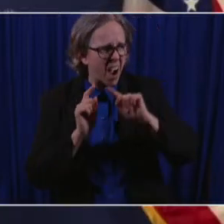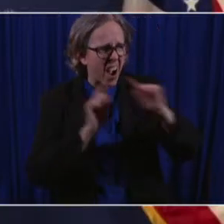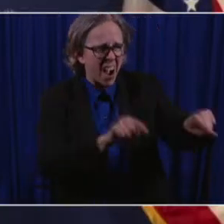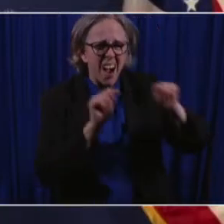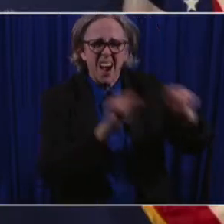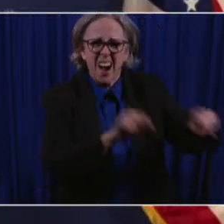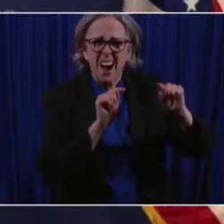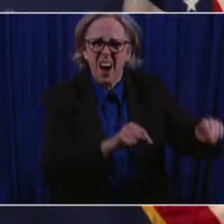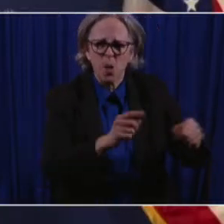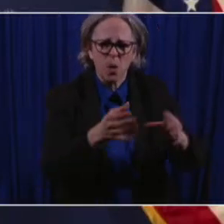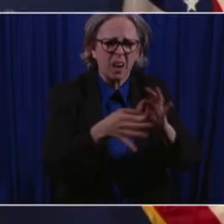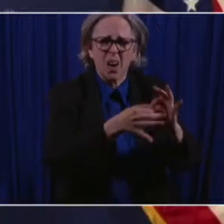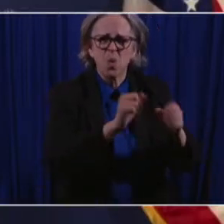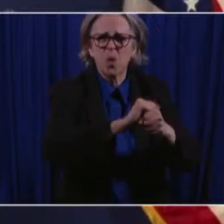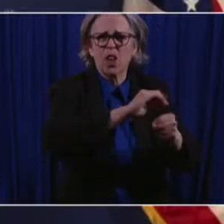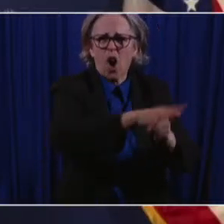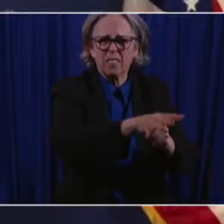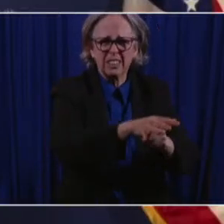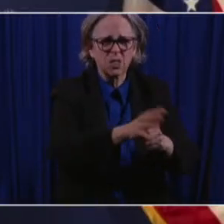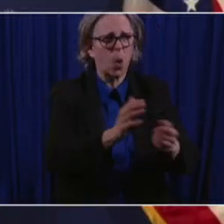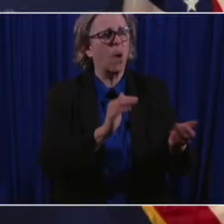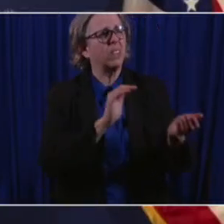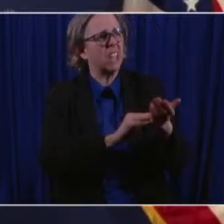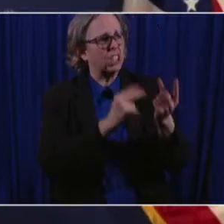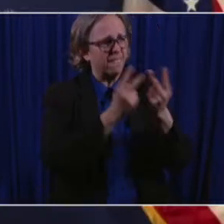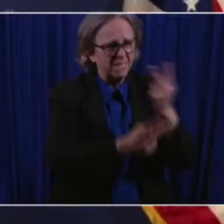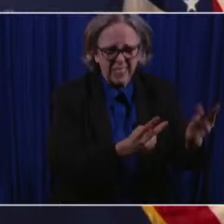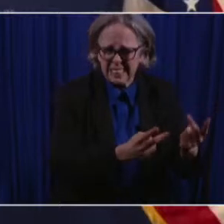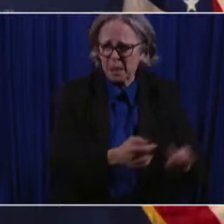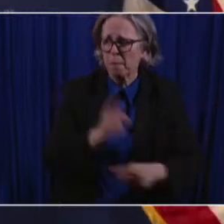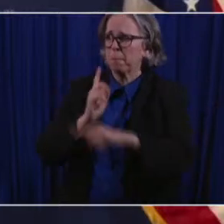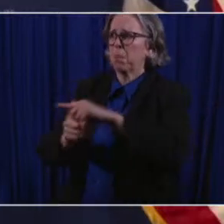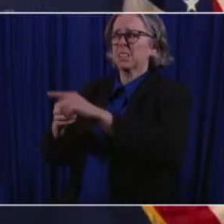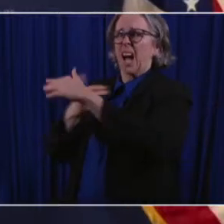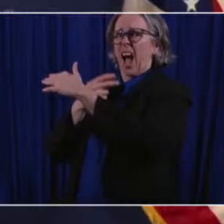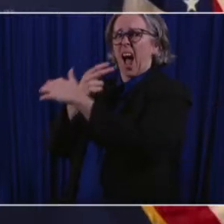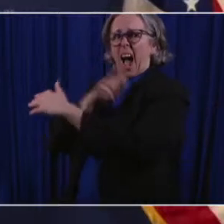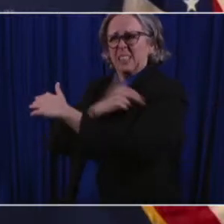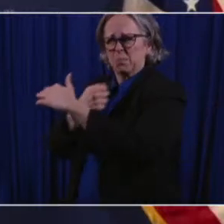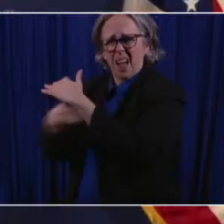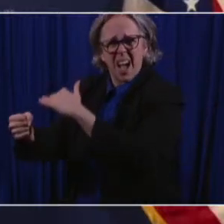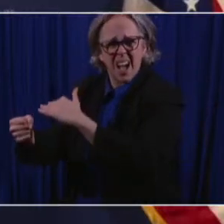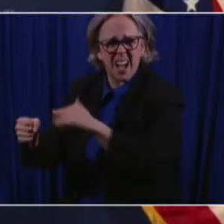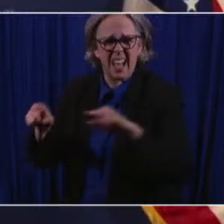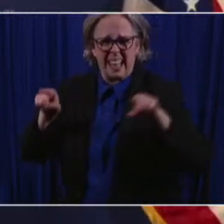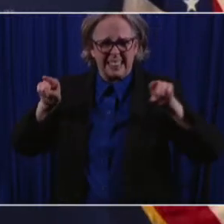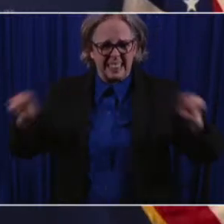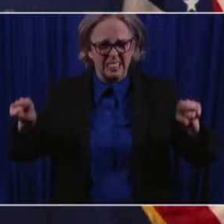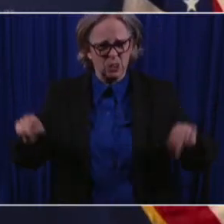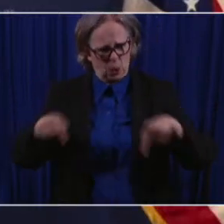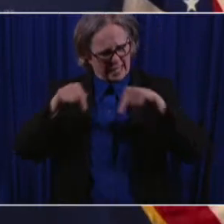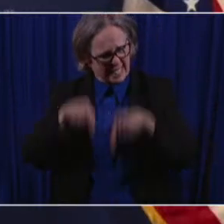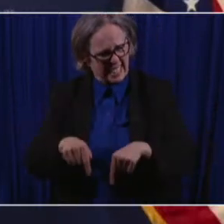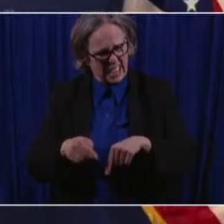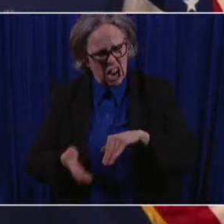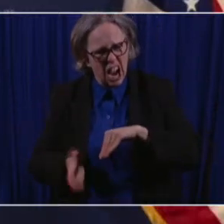are all up. If you compare that with Lucas County, other counties such as Lucas County are experiencing increases in